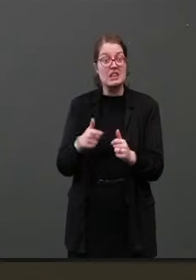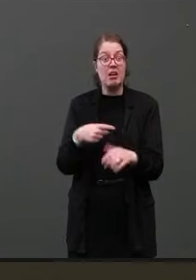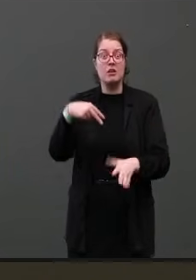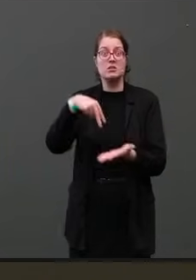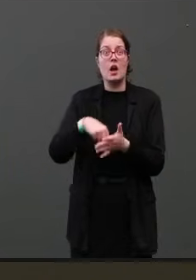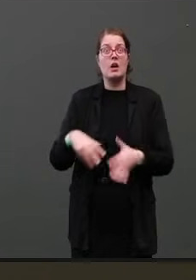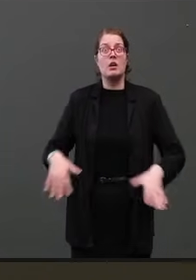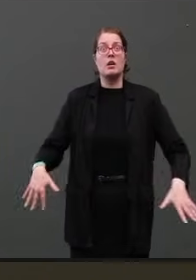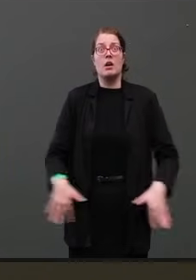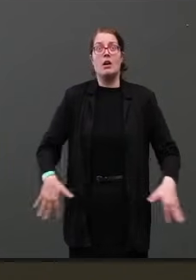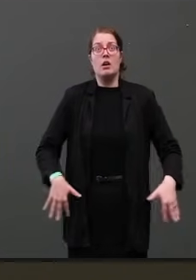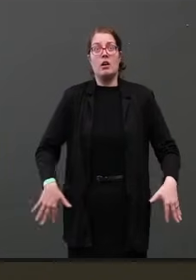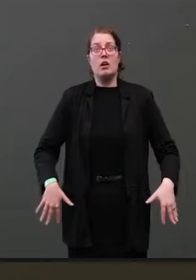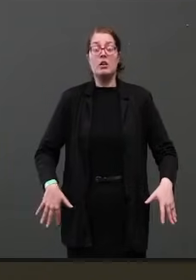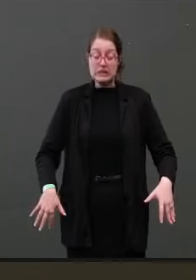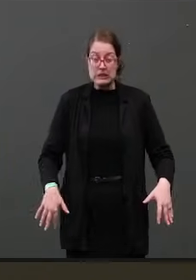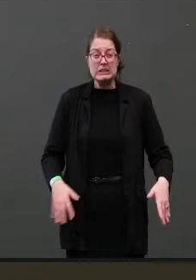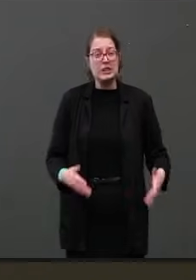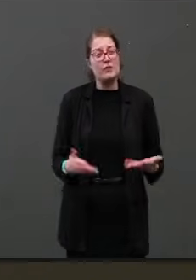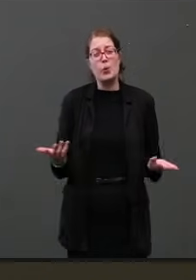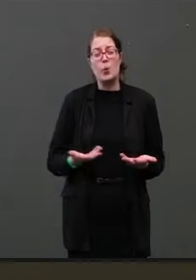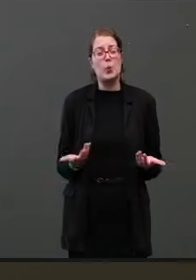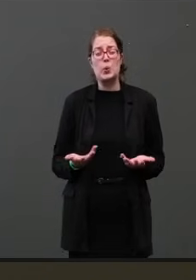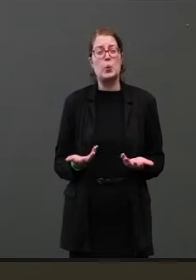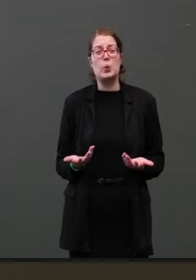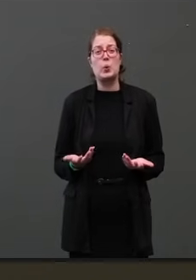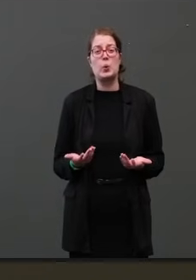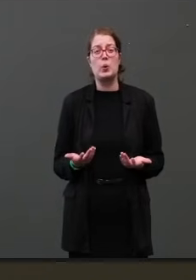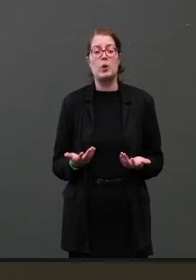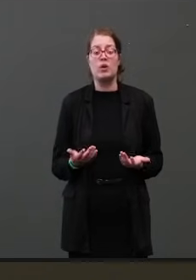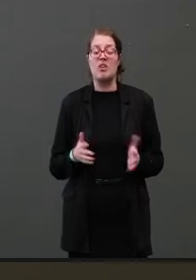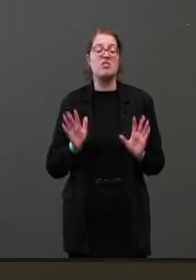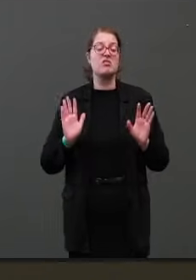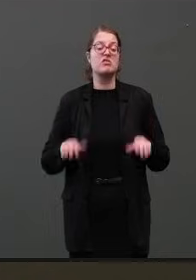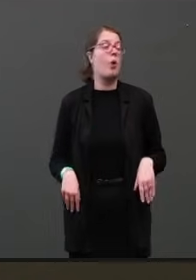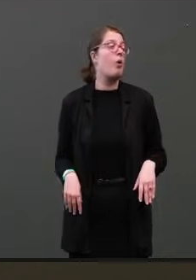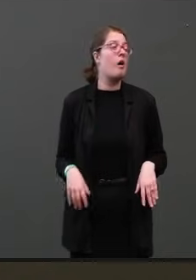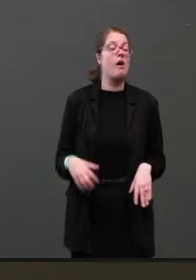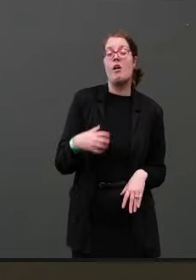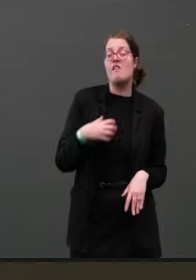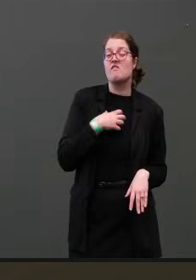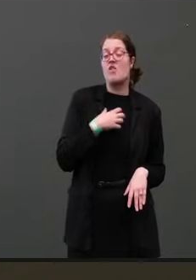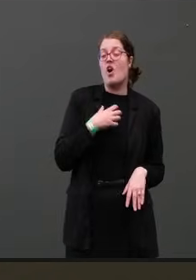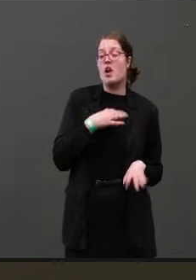said, yes, of course I do. And the day I don't is the day that I will hang up my hat and retire.